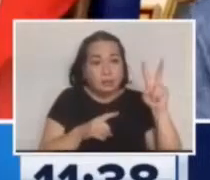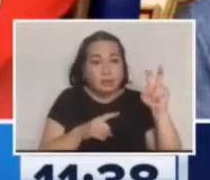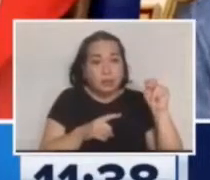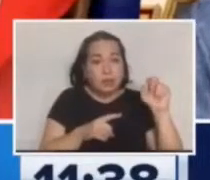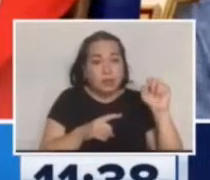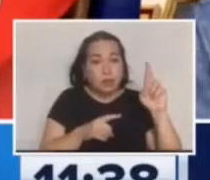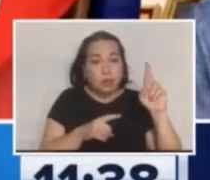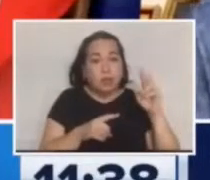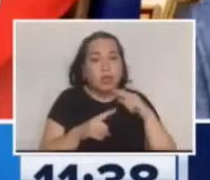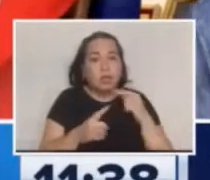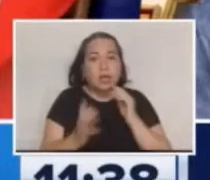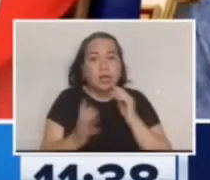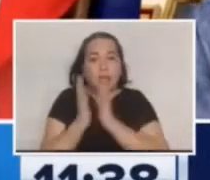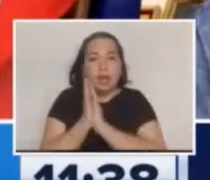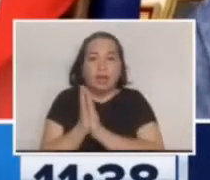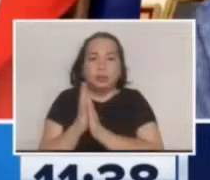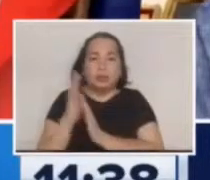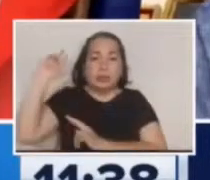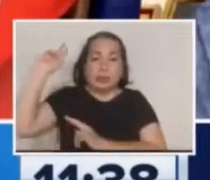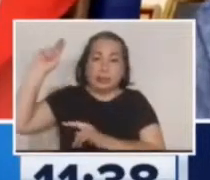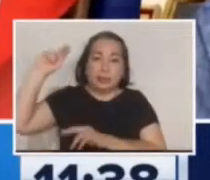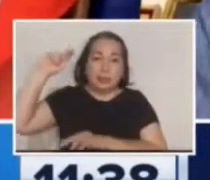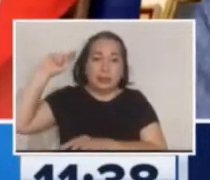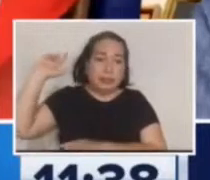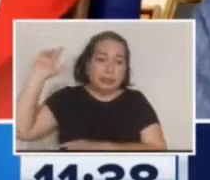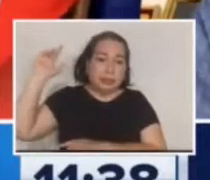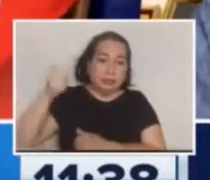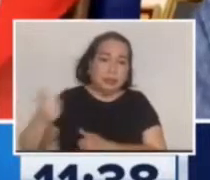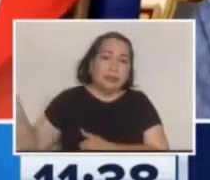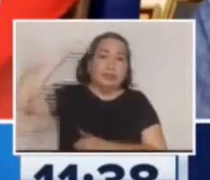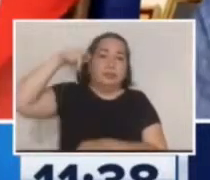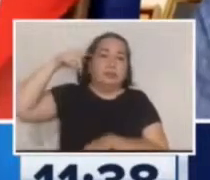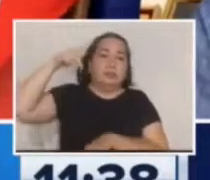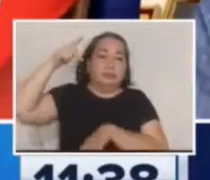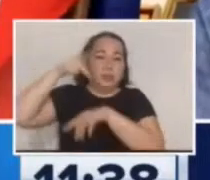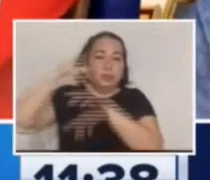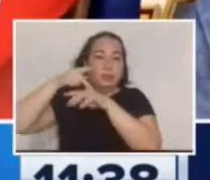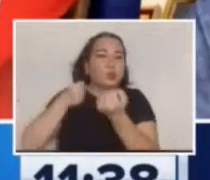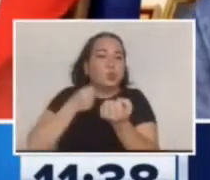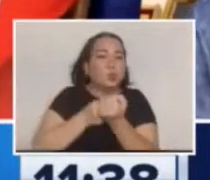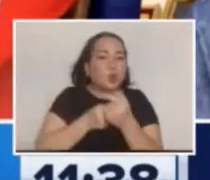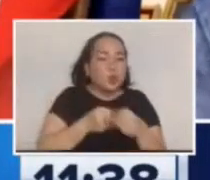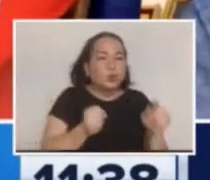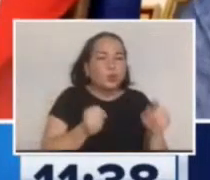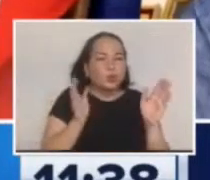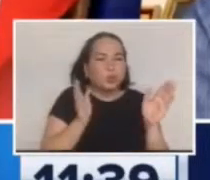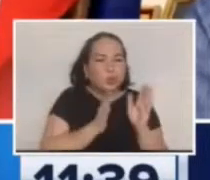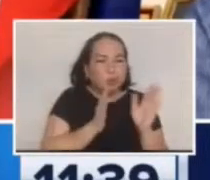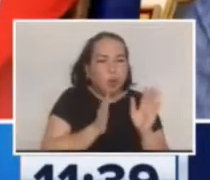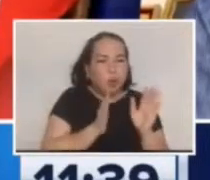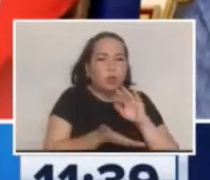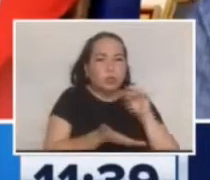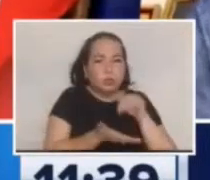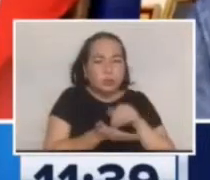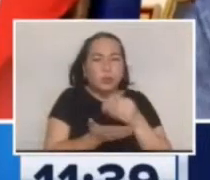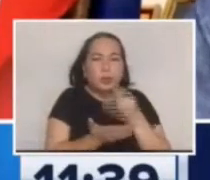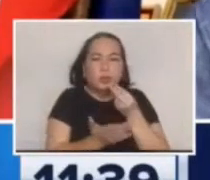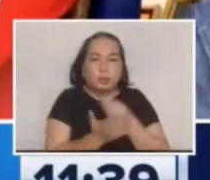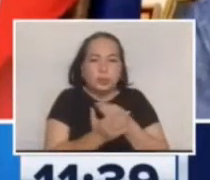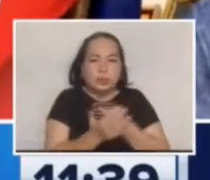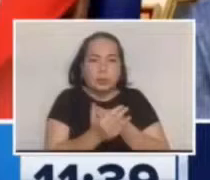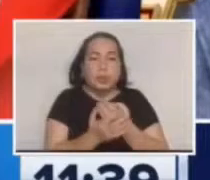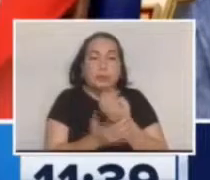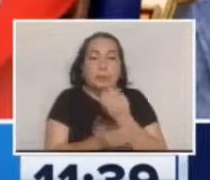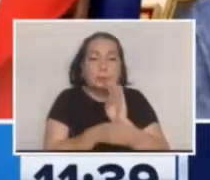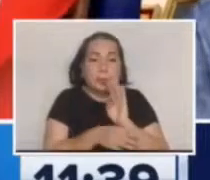them. How do you support them? Kailangan bigyan natin sila ng pondo. We have to restart them. But Rocky, when you give them funds, they have